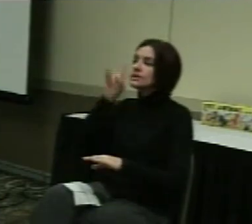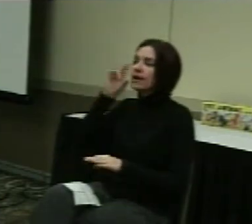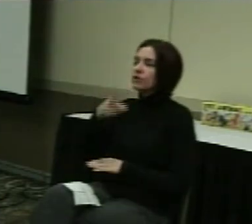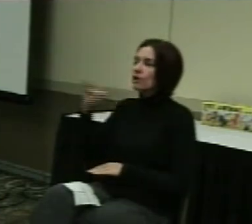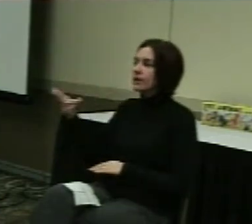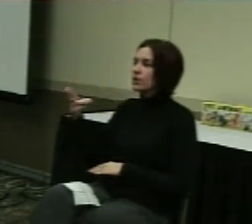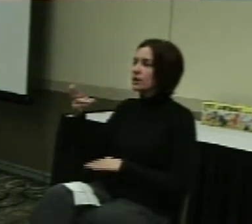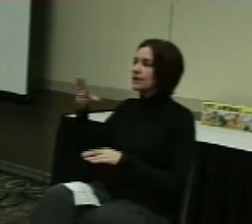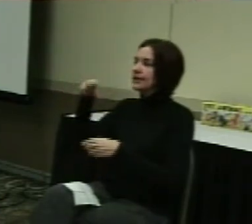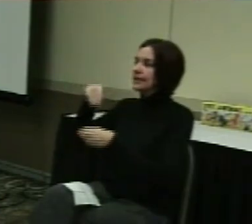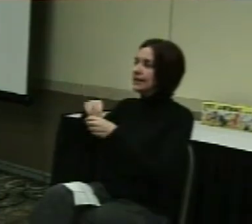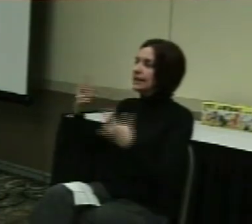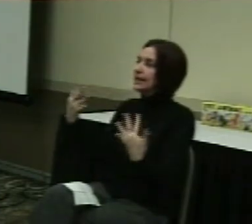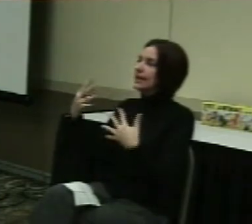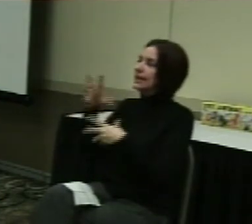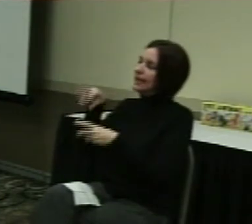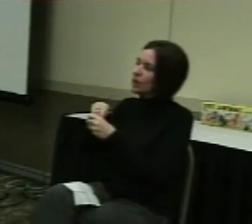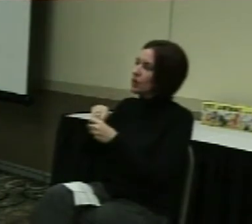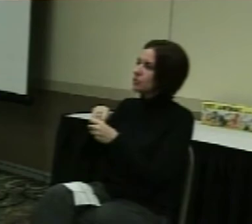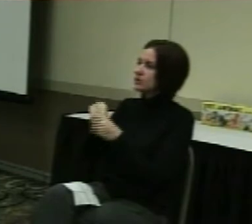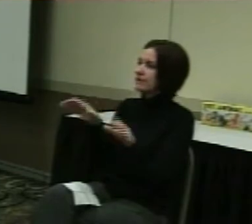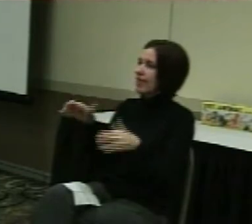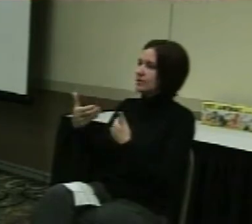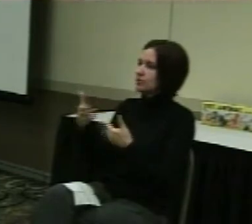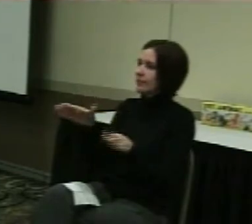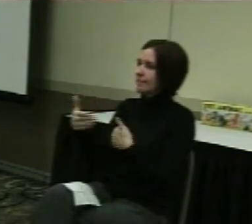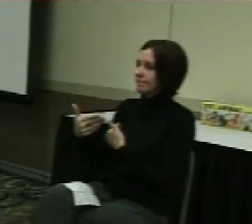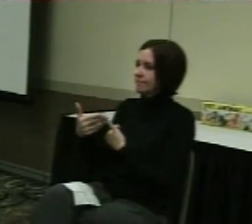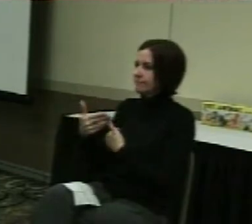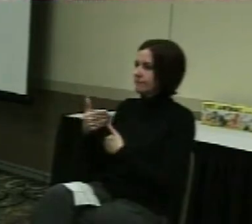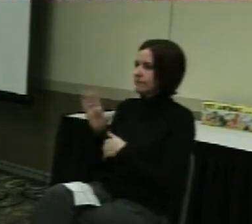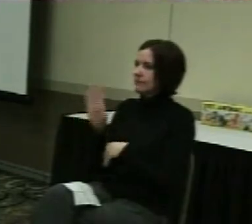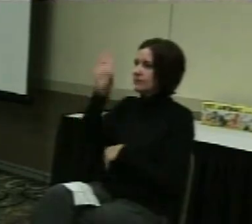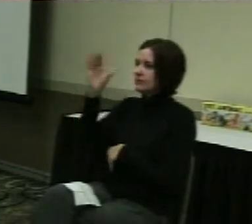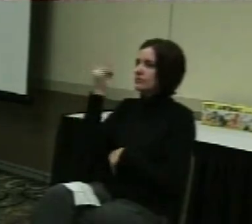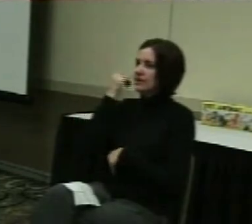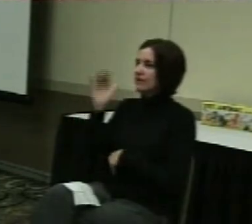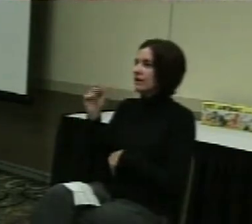and hard of hearing in inclusive classrooms. Let me see your hands.